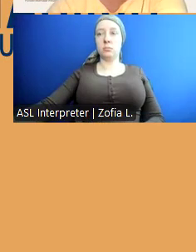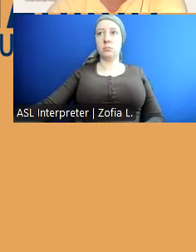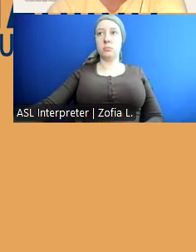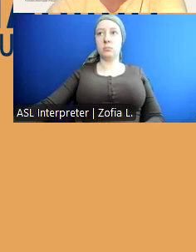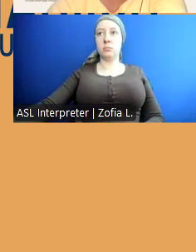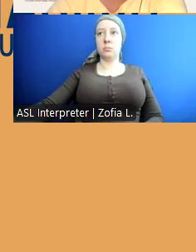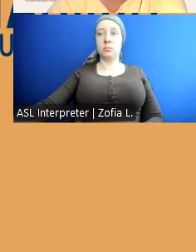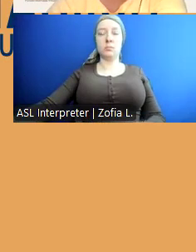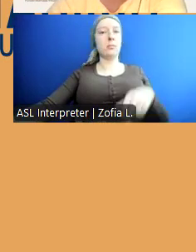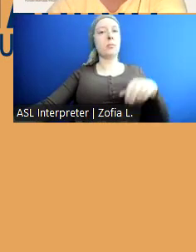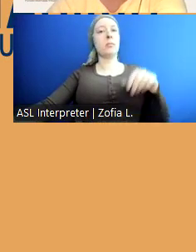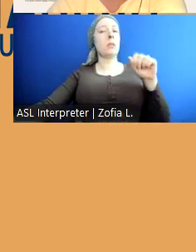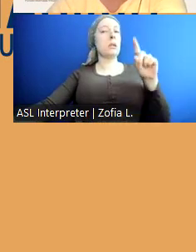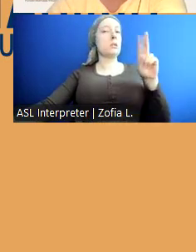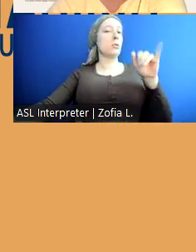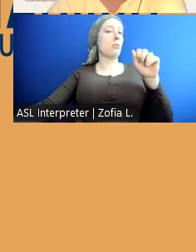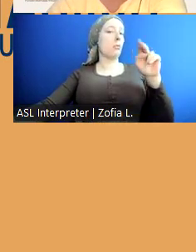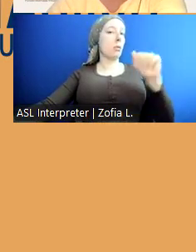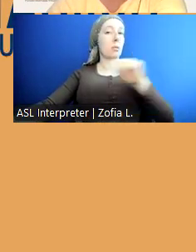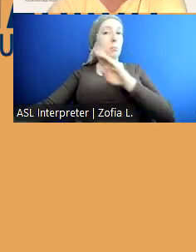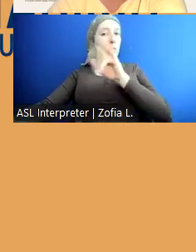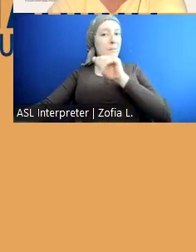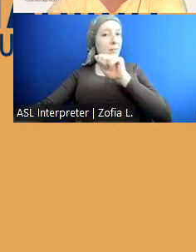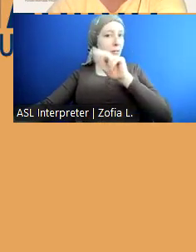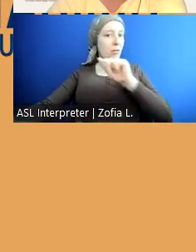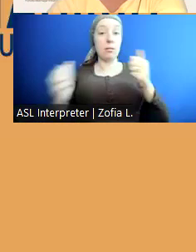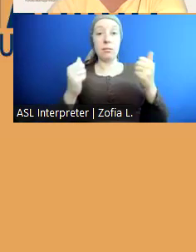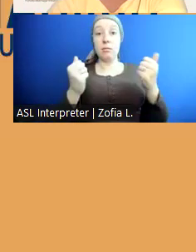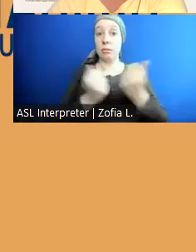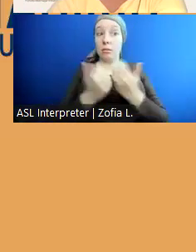Adriana or Brianna, is there anything